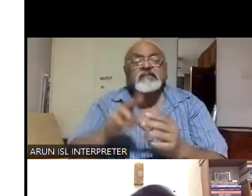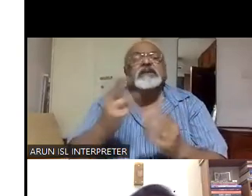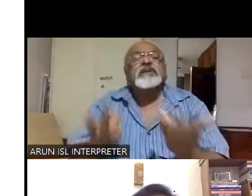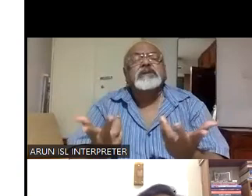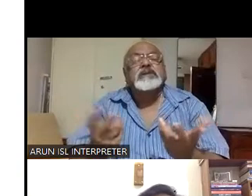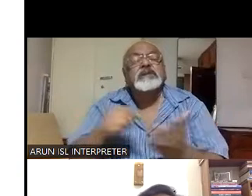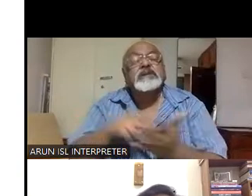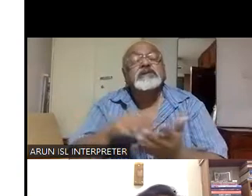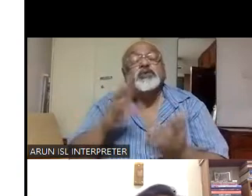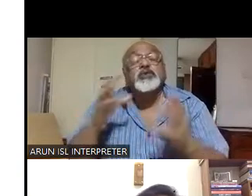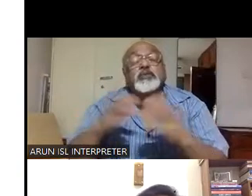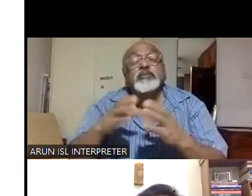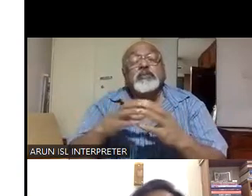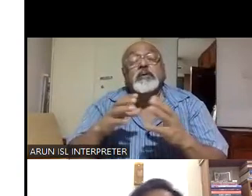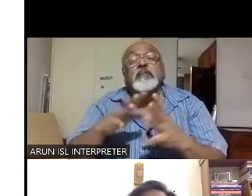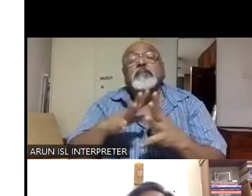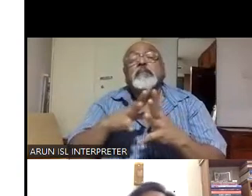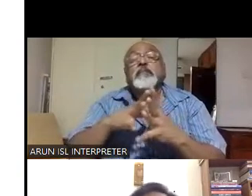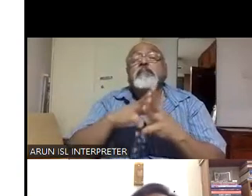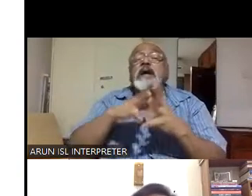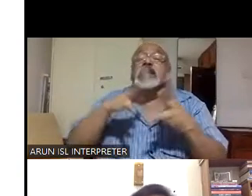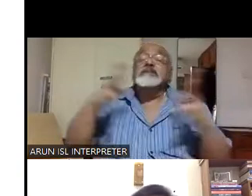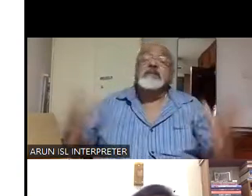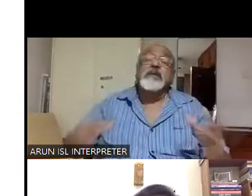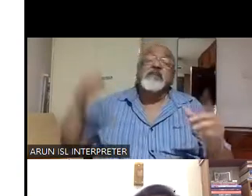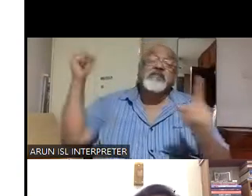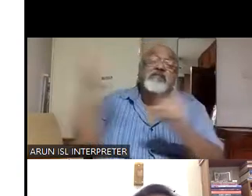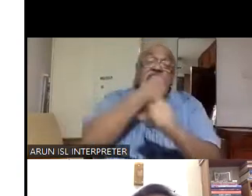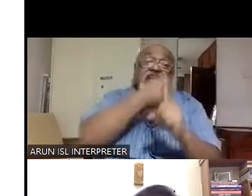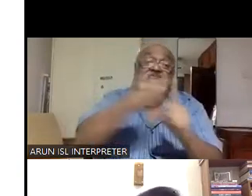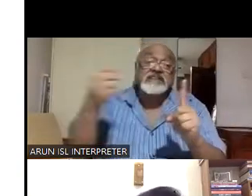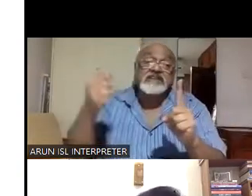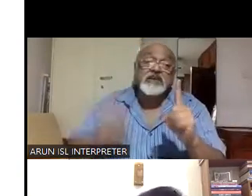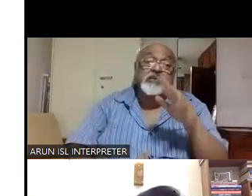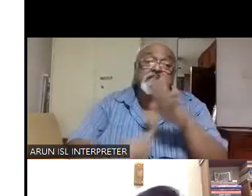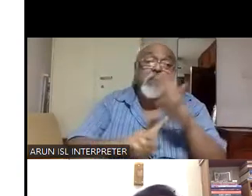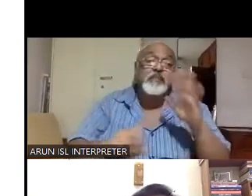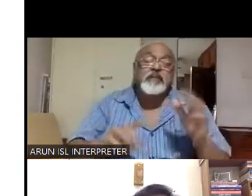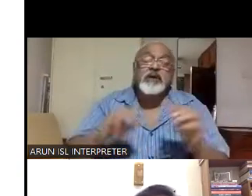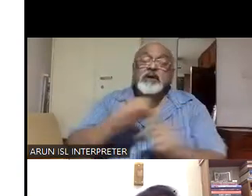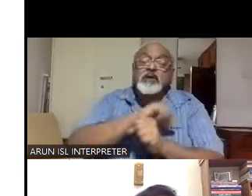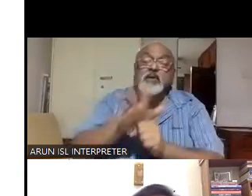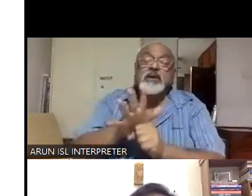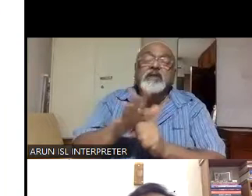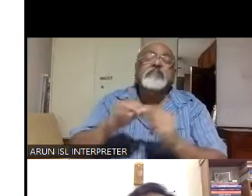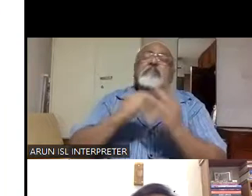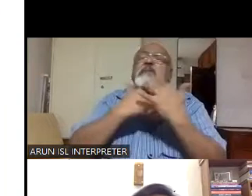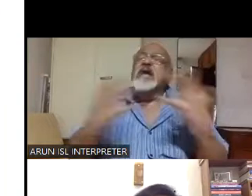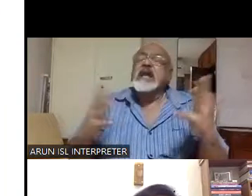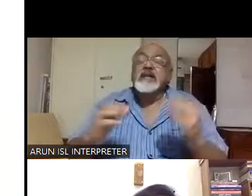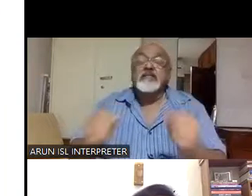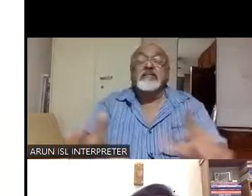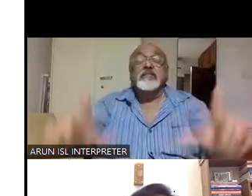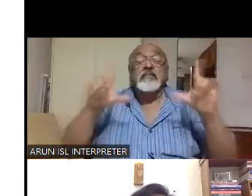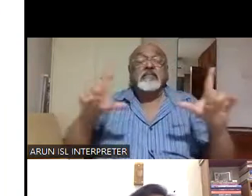group suffers the maximum violence. So when the COVID-19 pandemic happened, many things came to the